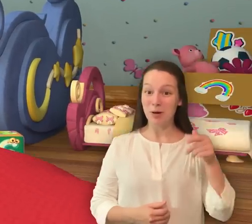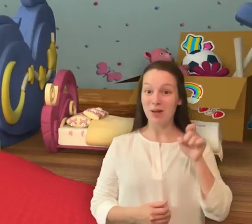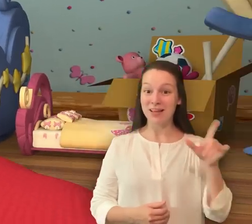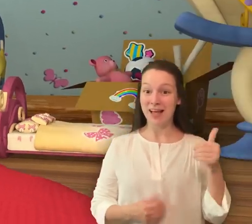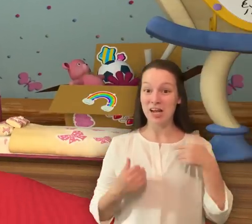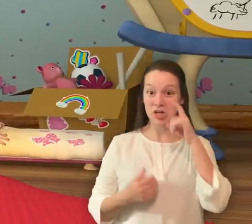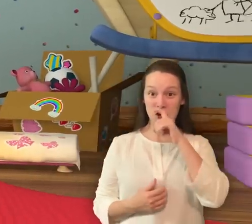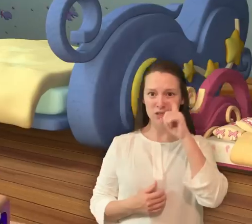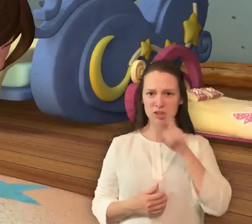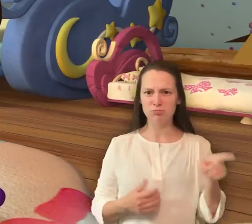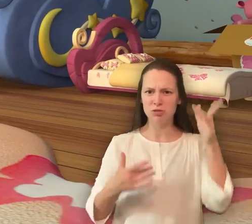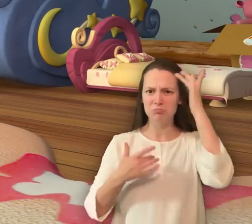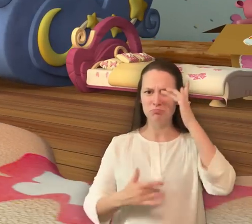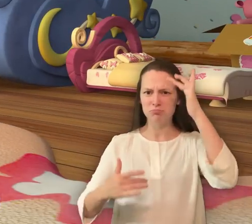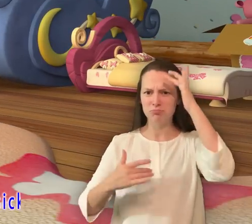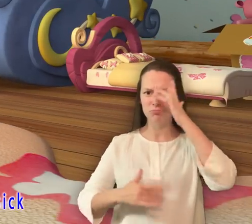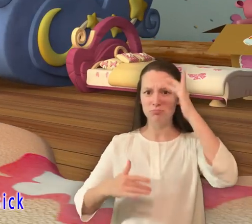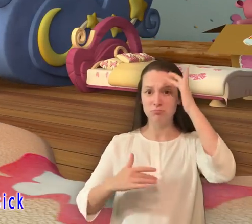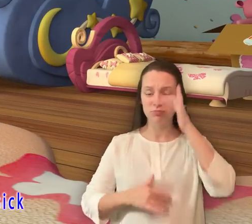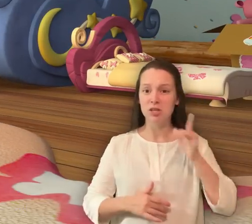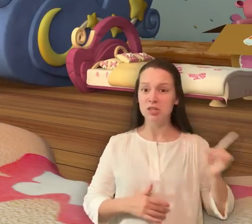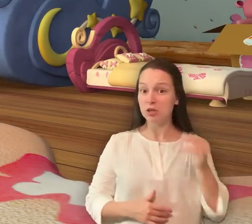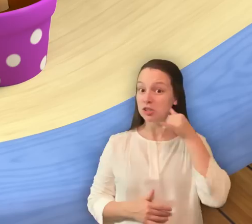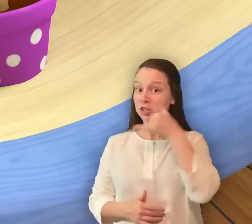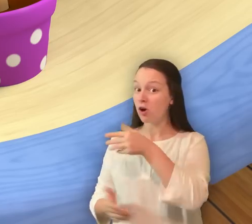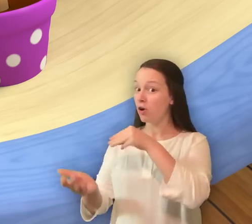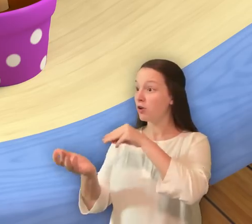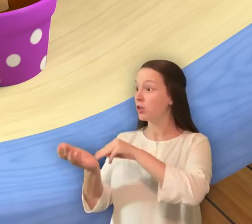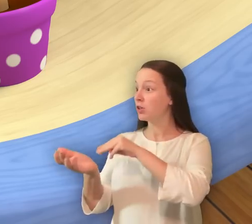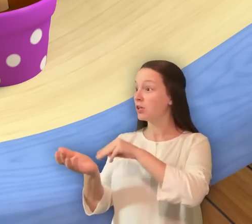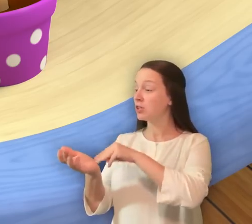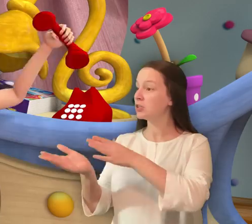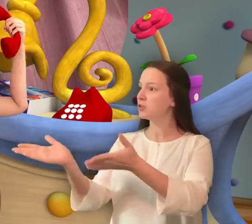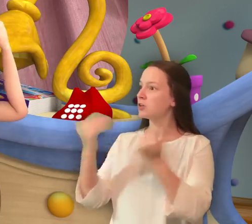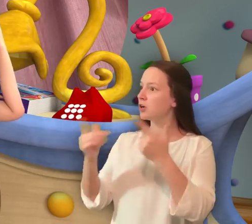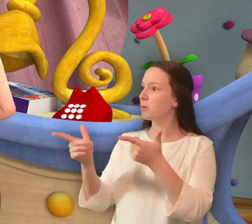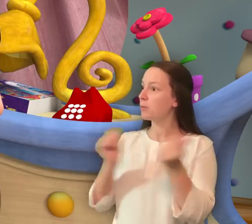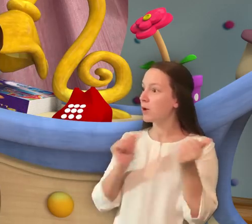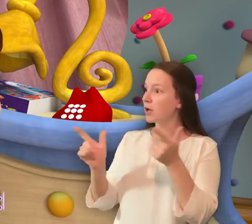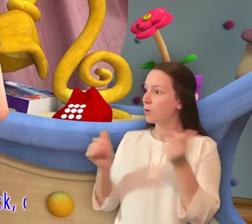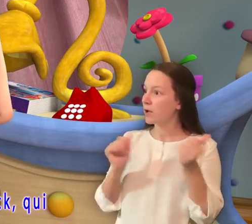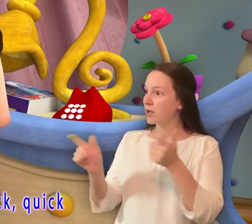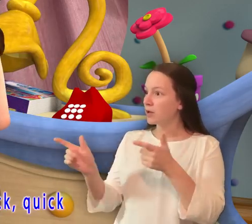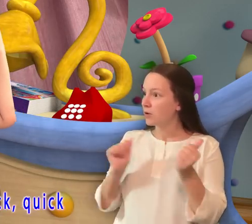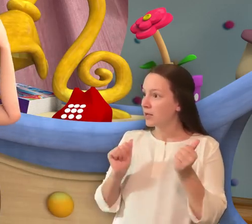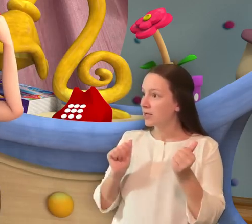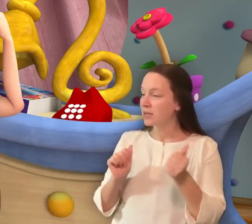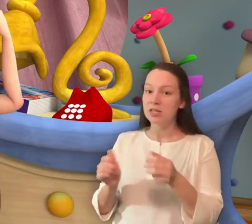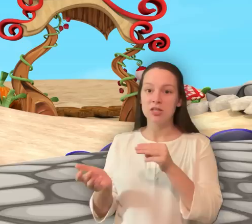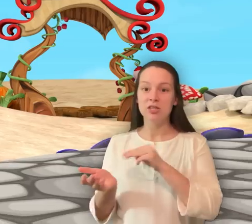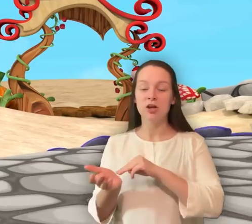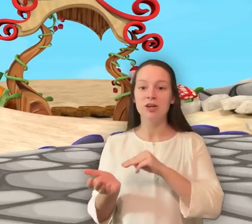Miss Polly had a dolly who was sick sick sick so she called for the doctor to come quick quick